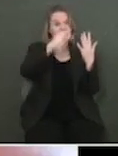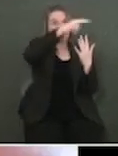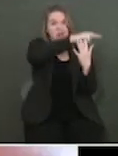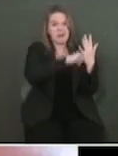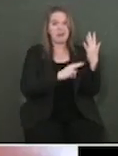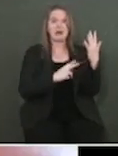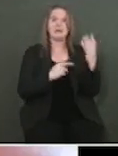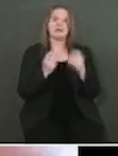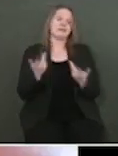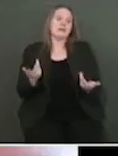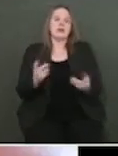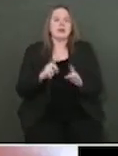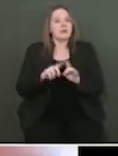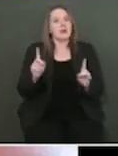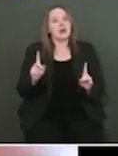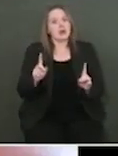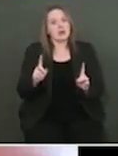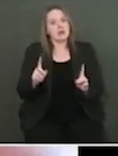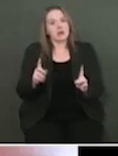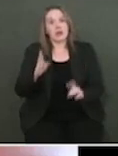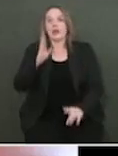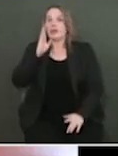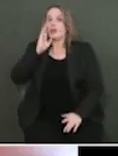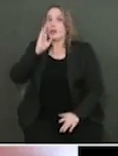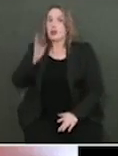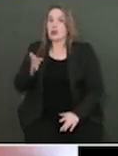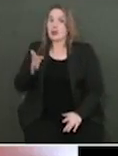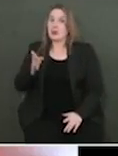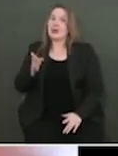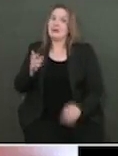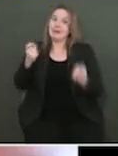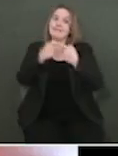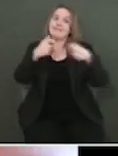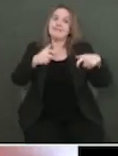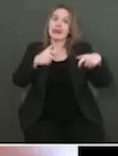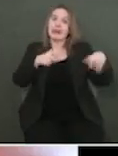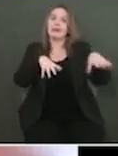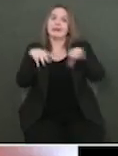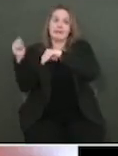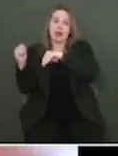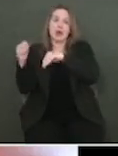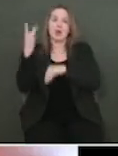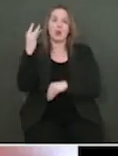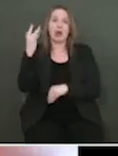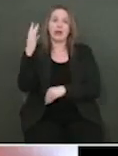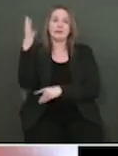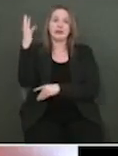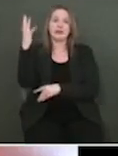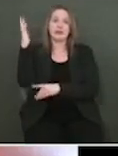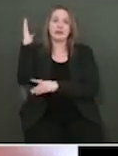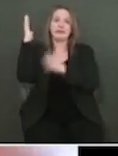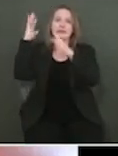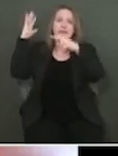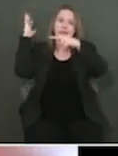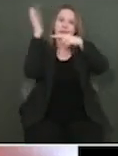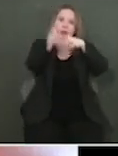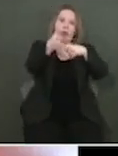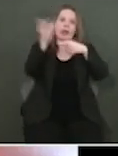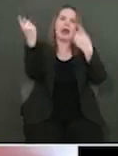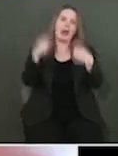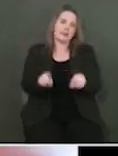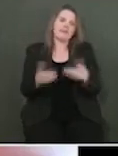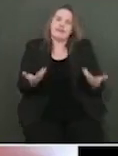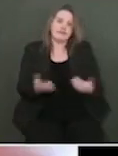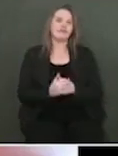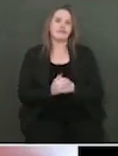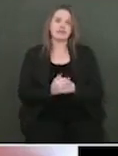But certainly there will be outages caused by trees that get blown into our lines. You know, we